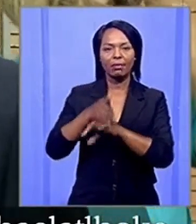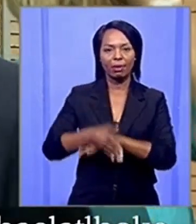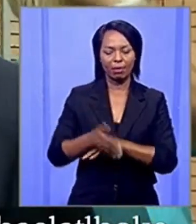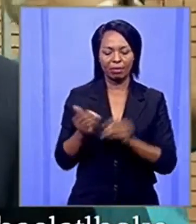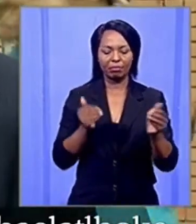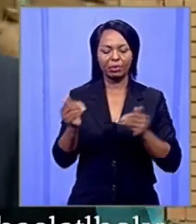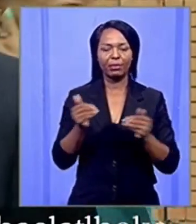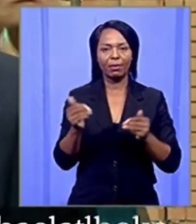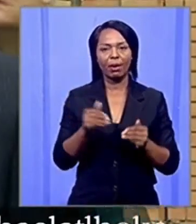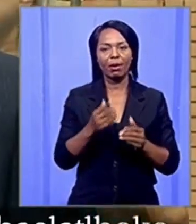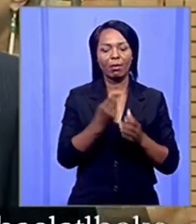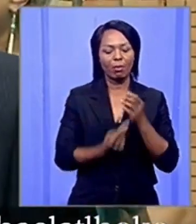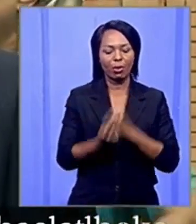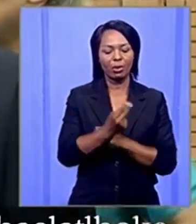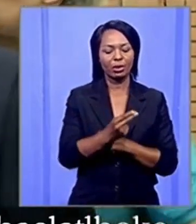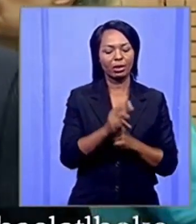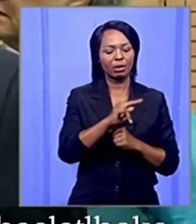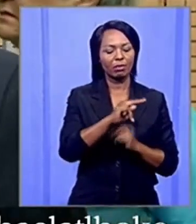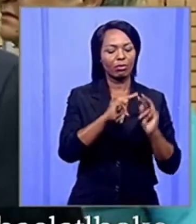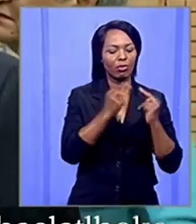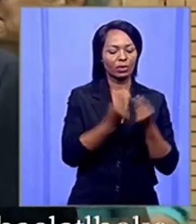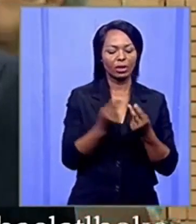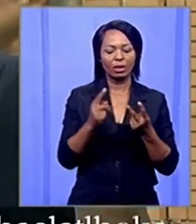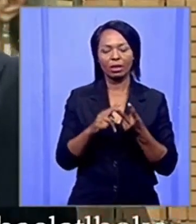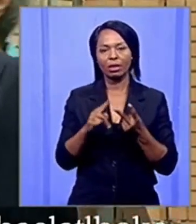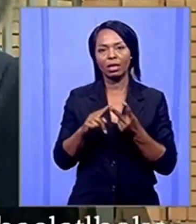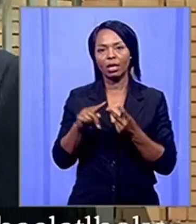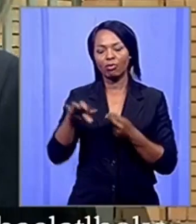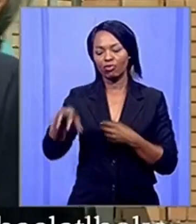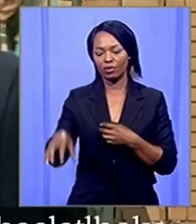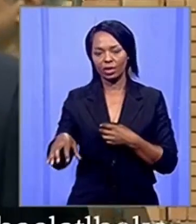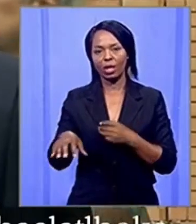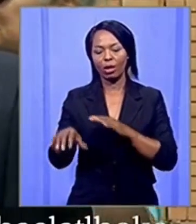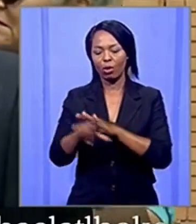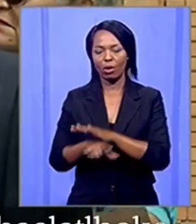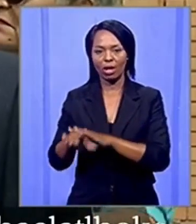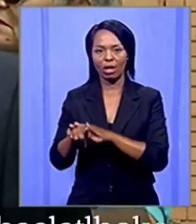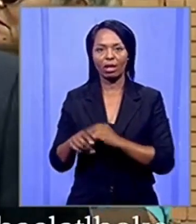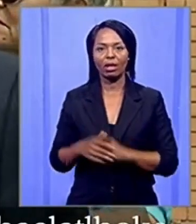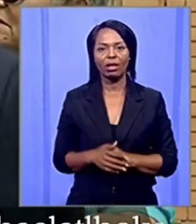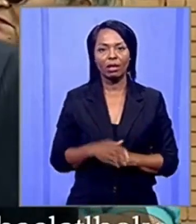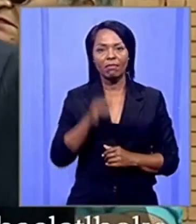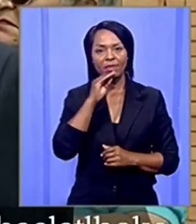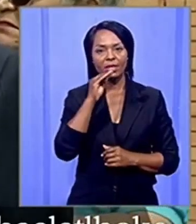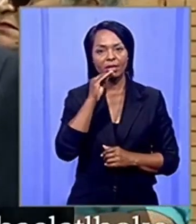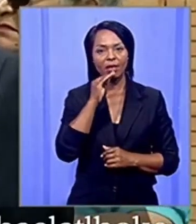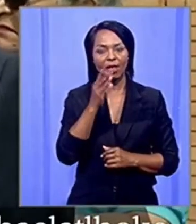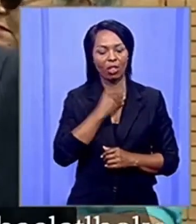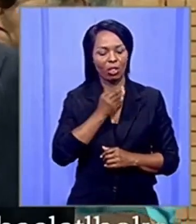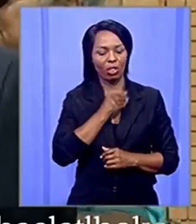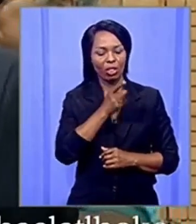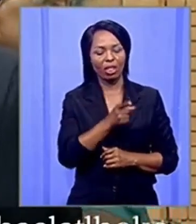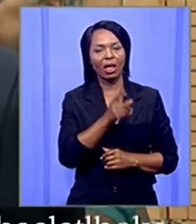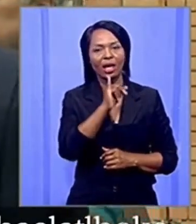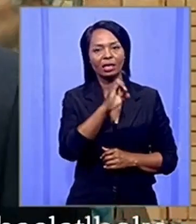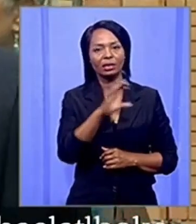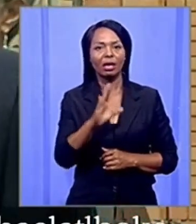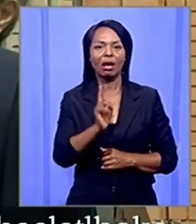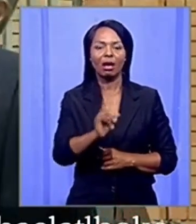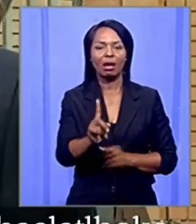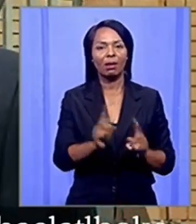national, provincial and local. This has nothing to do with any doubt. Because obviously in